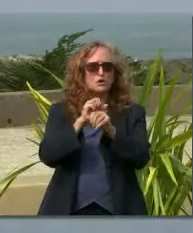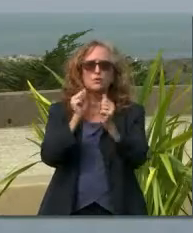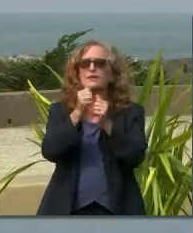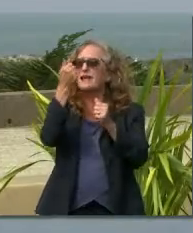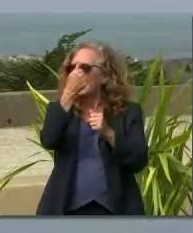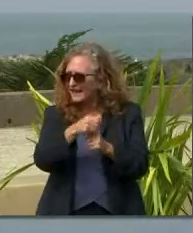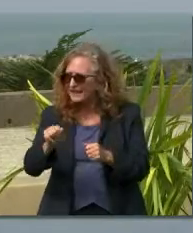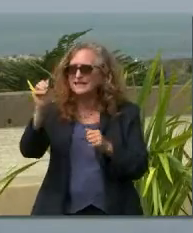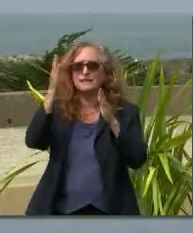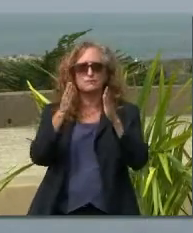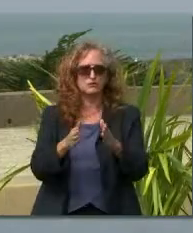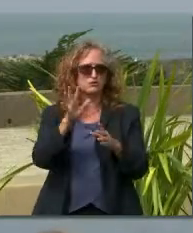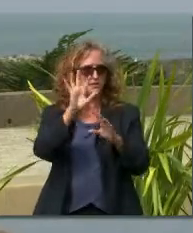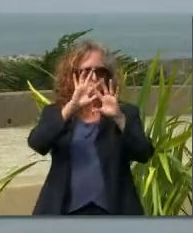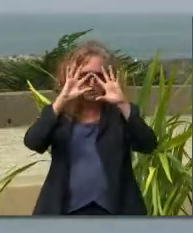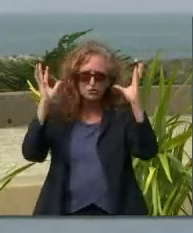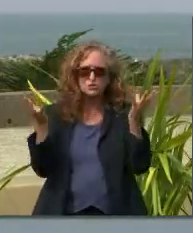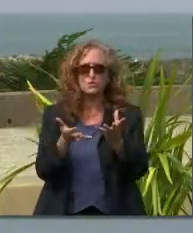that.